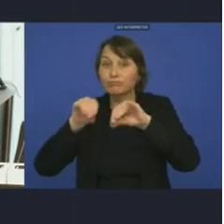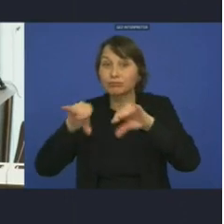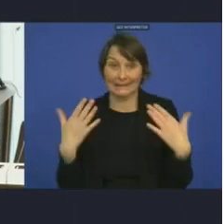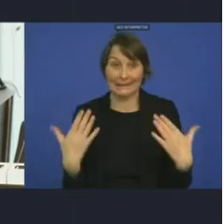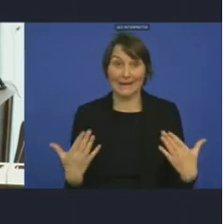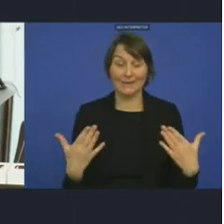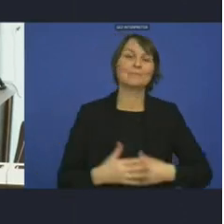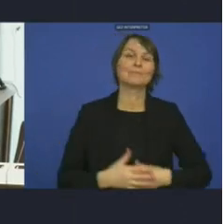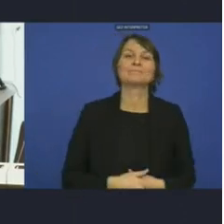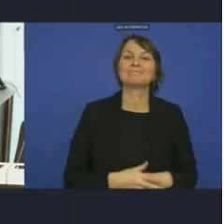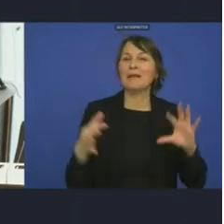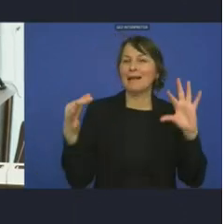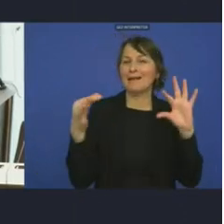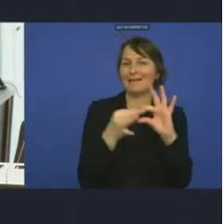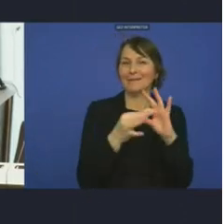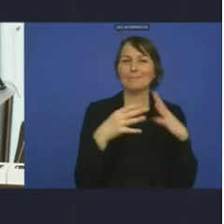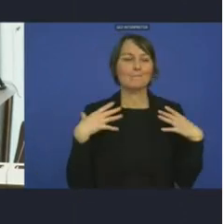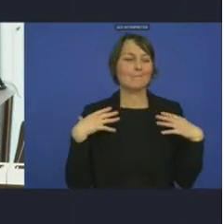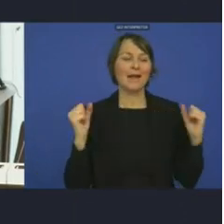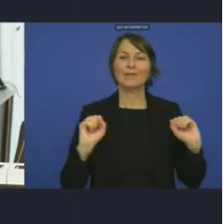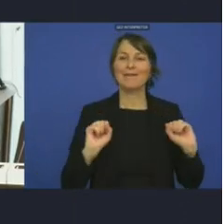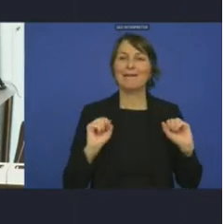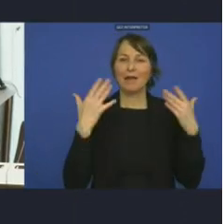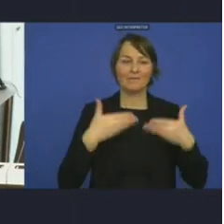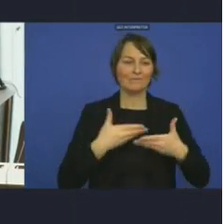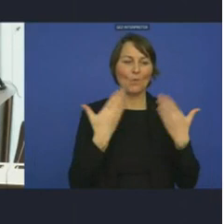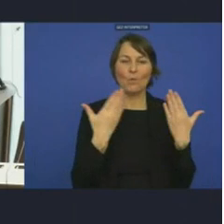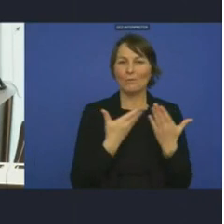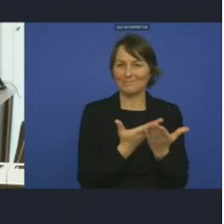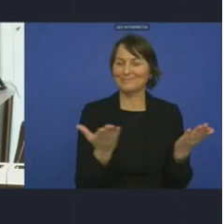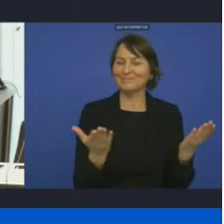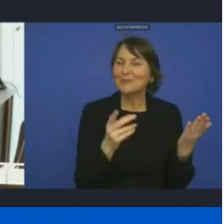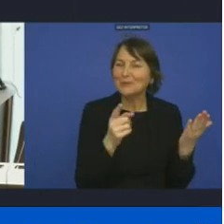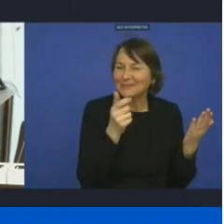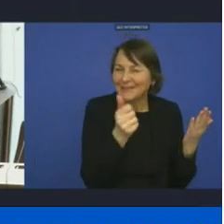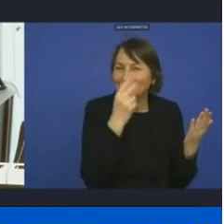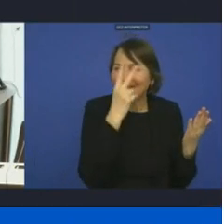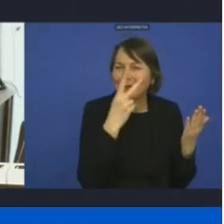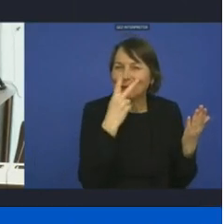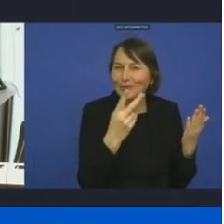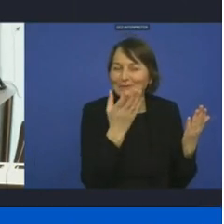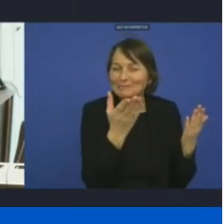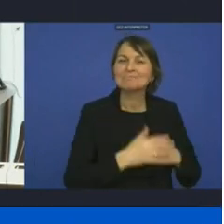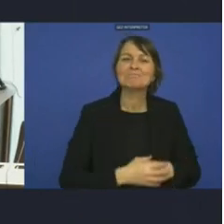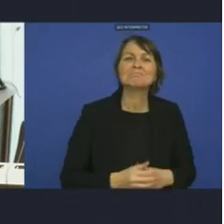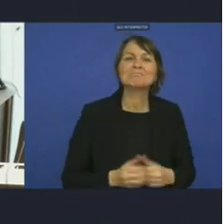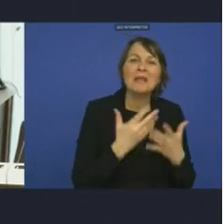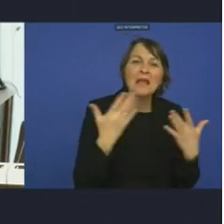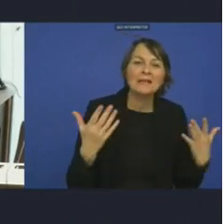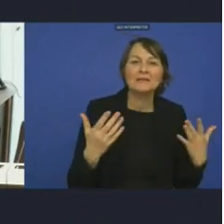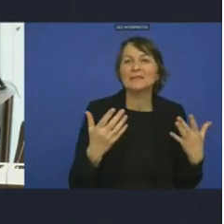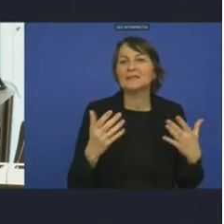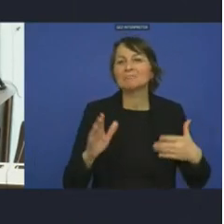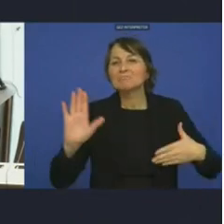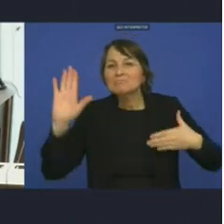to the Healthy Lifestyle for All, where you can have a look at all the questions and all the pledges and more information. We are, of